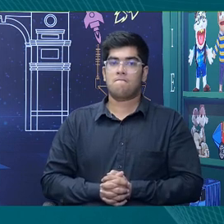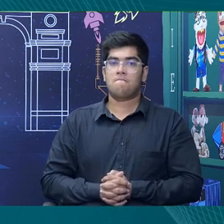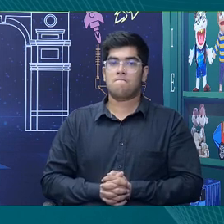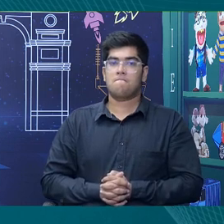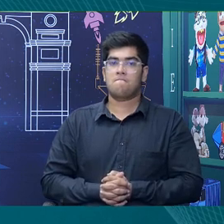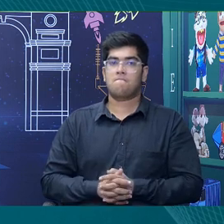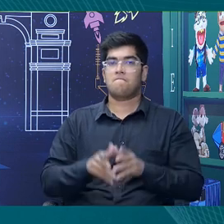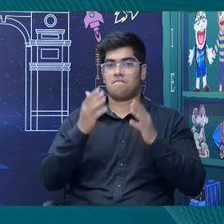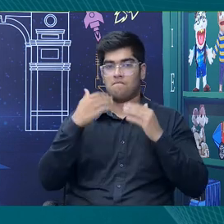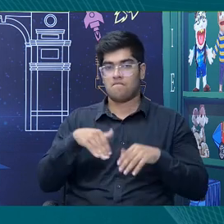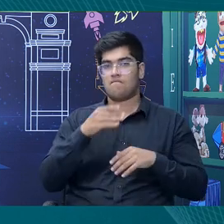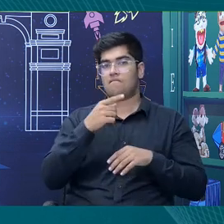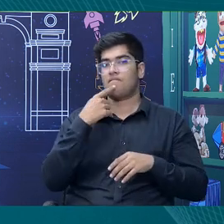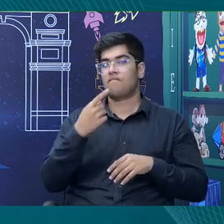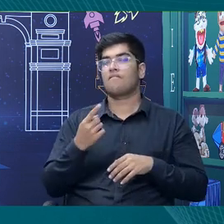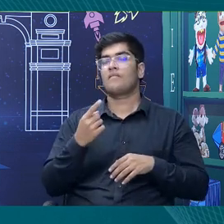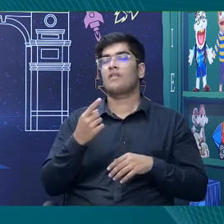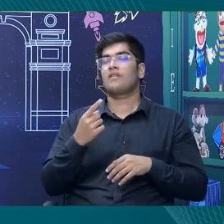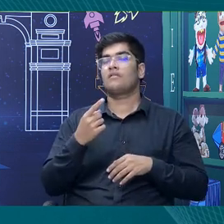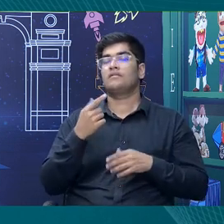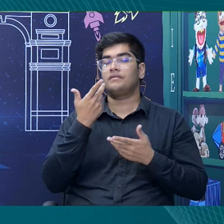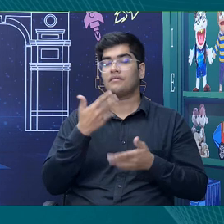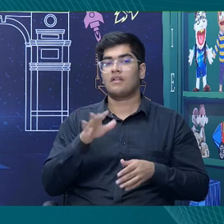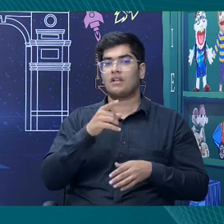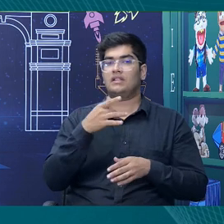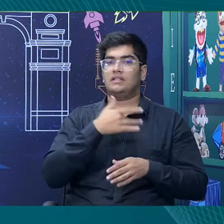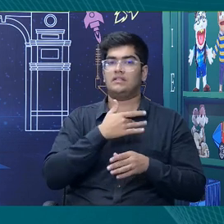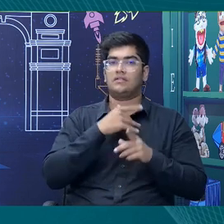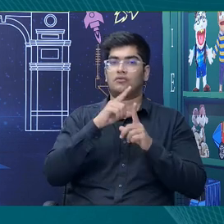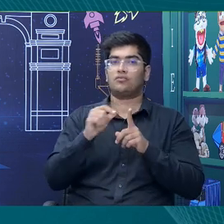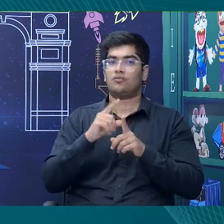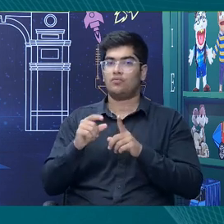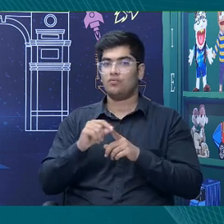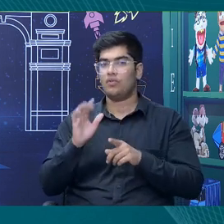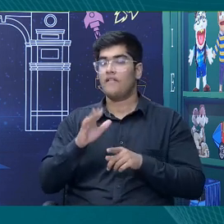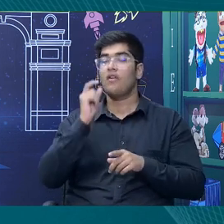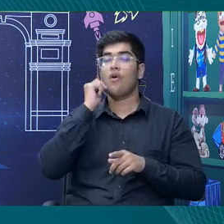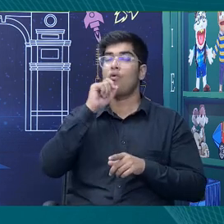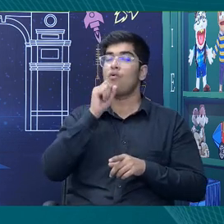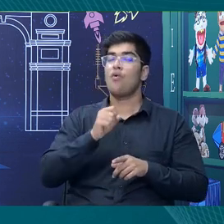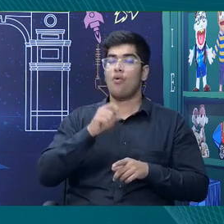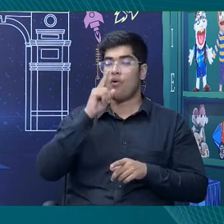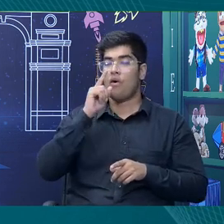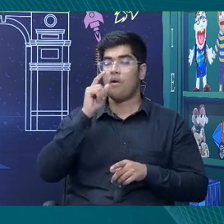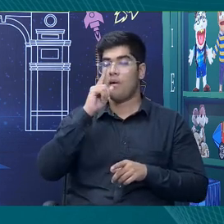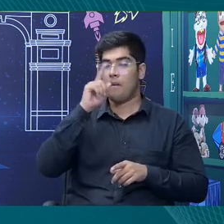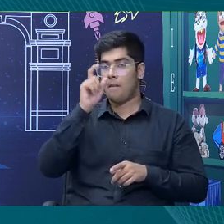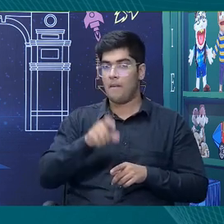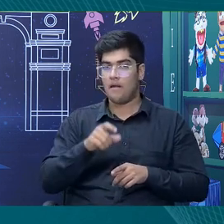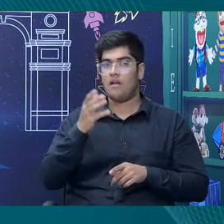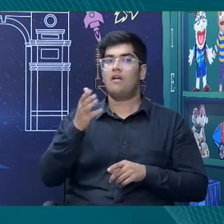the rat trap seller does not respond warmly to the acts of kindness shown by the old man, the Iron Master, and his